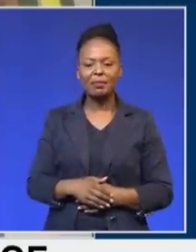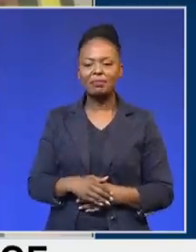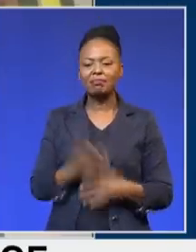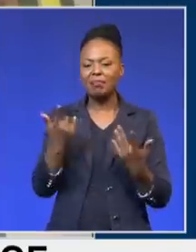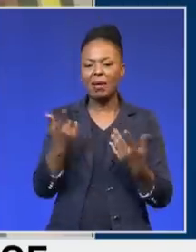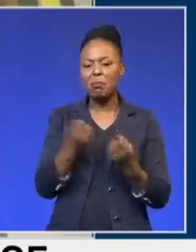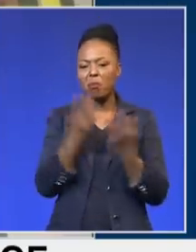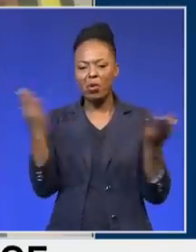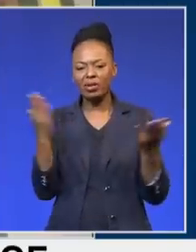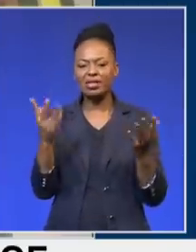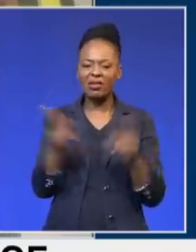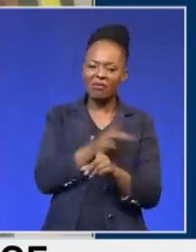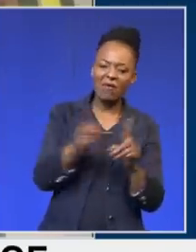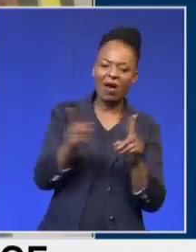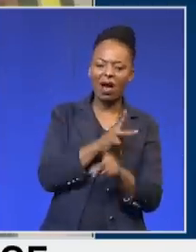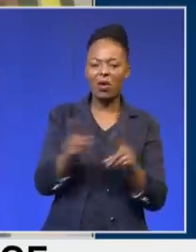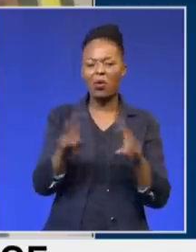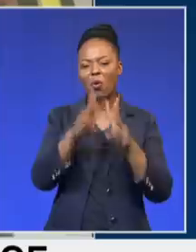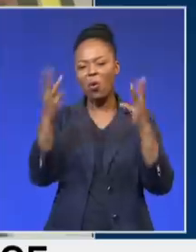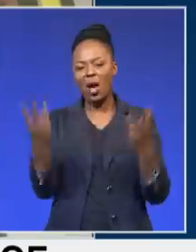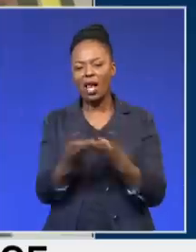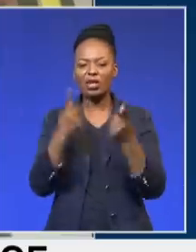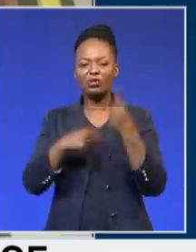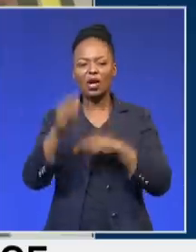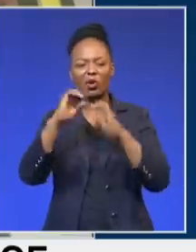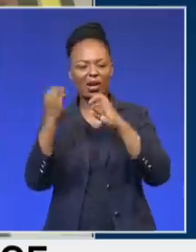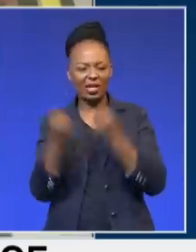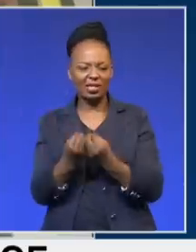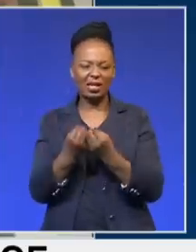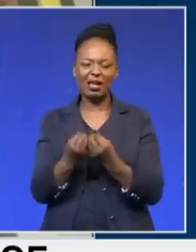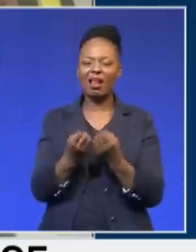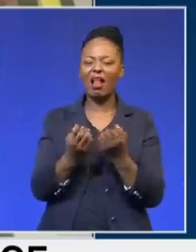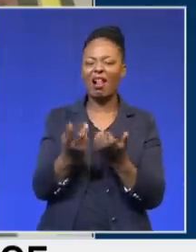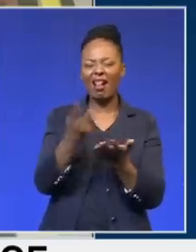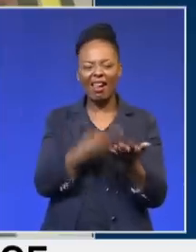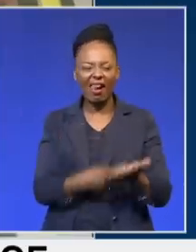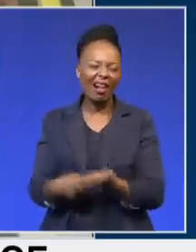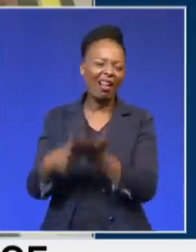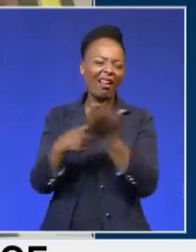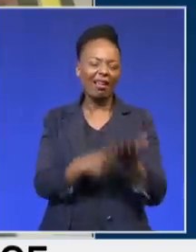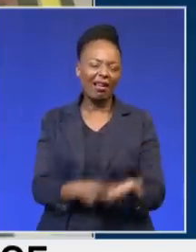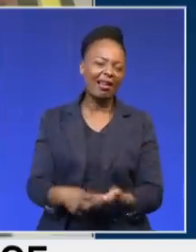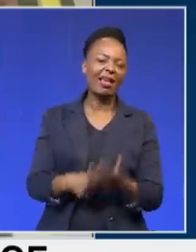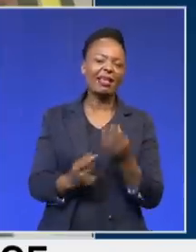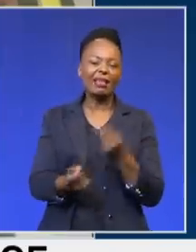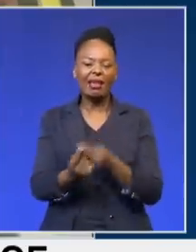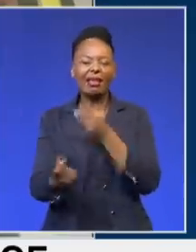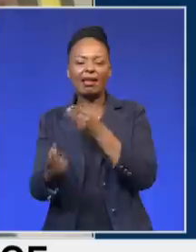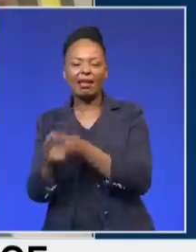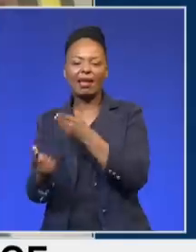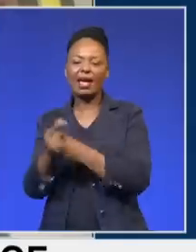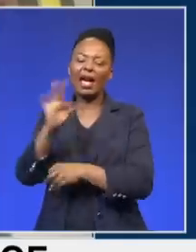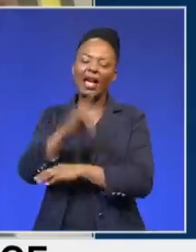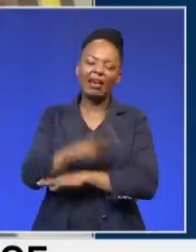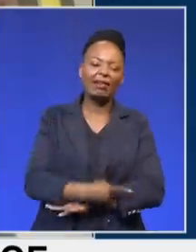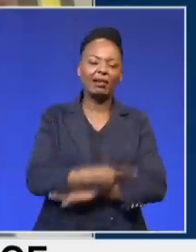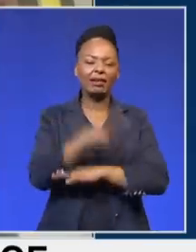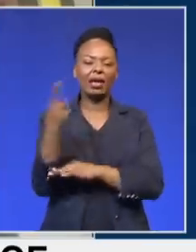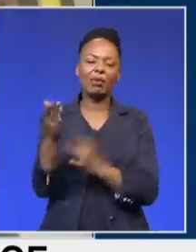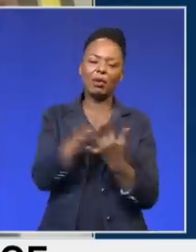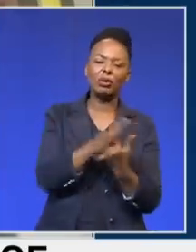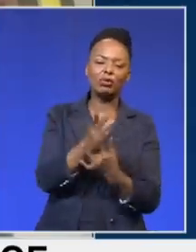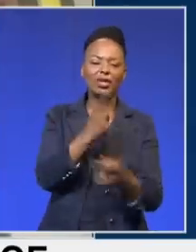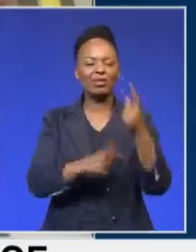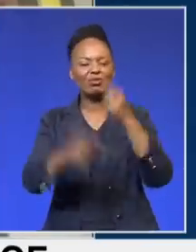They're violating World Trade Organization. So those type of engagements continue to happen on a daily basis between